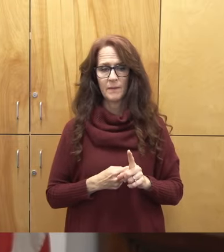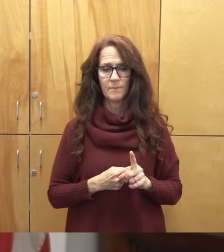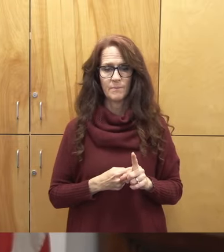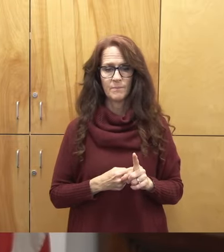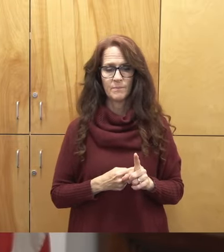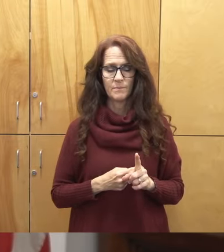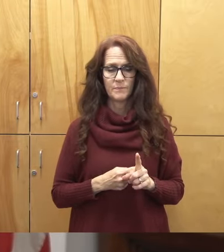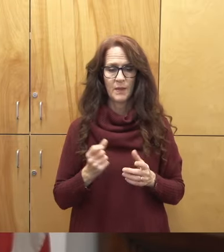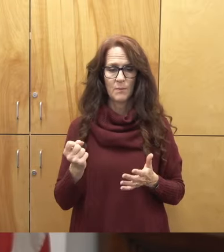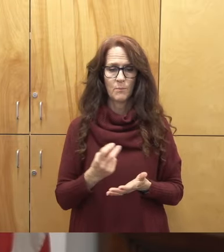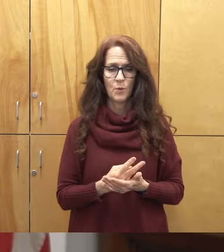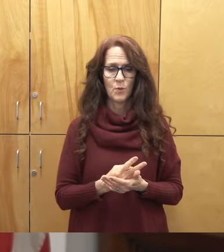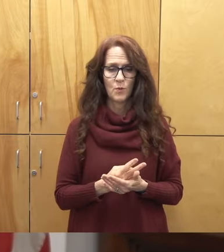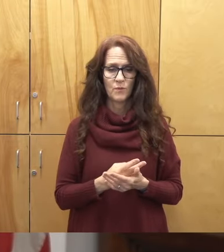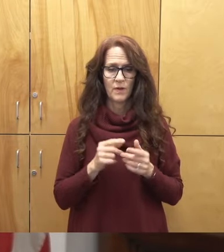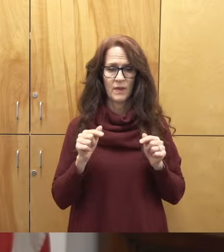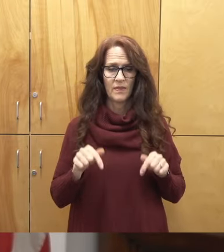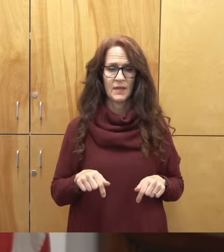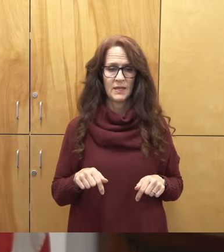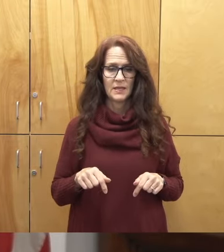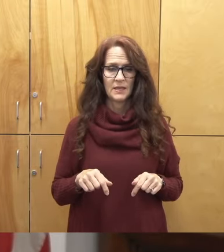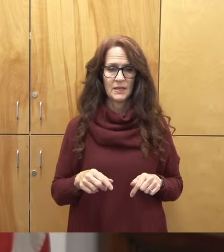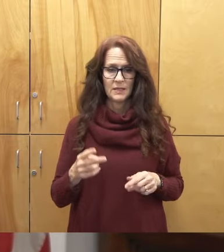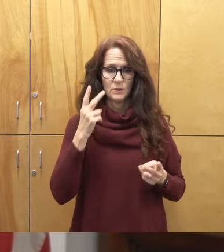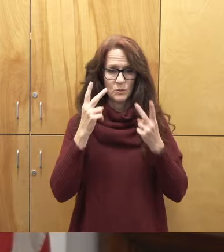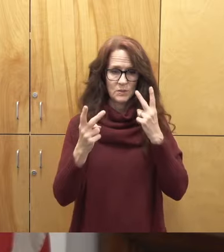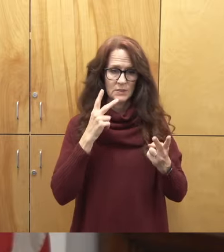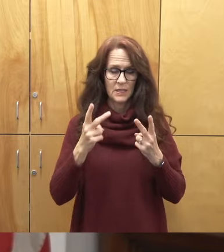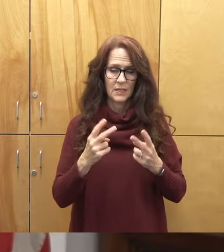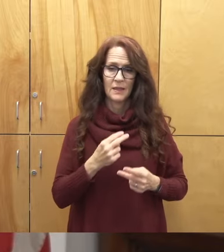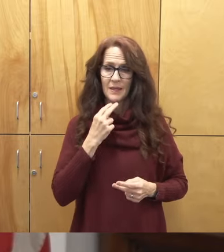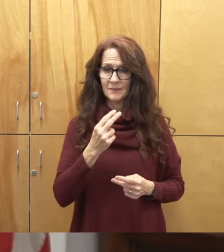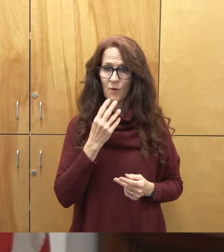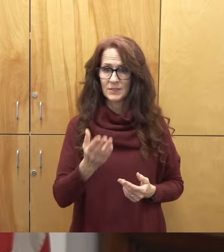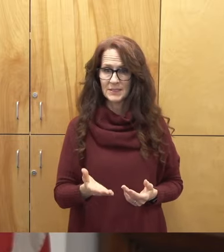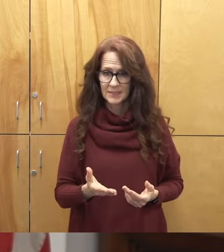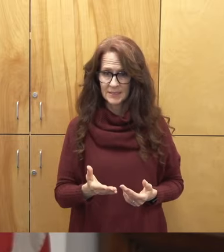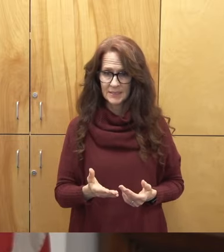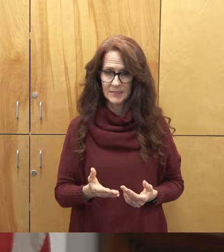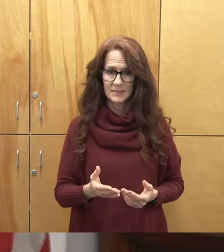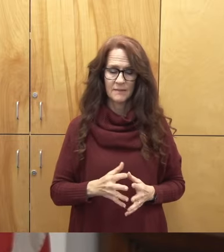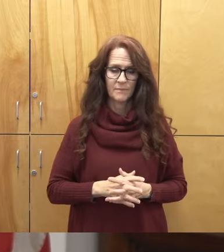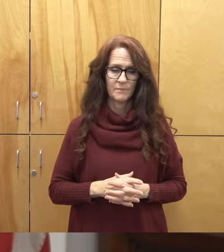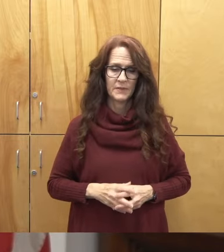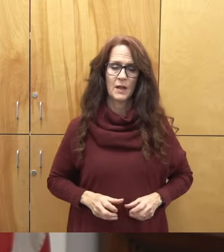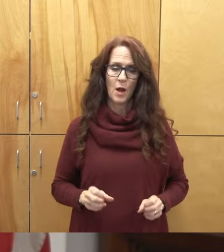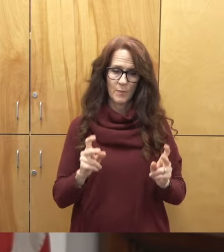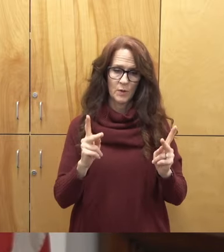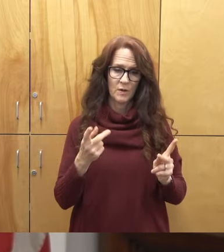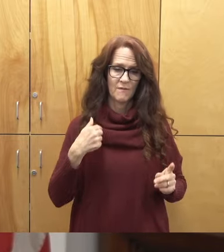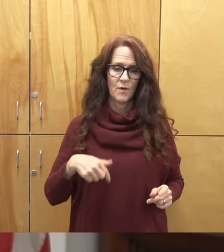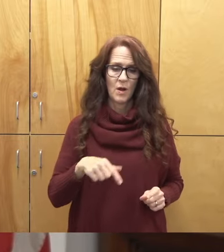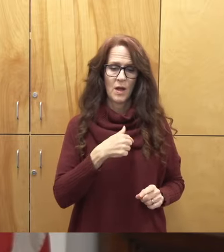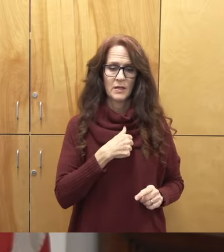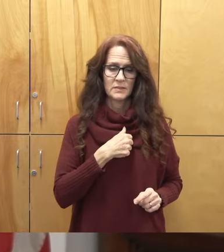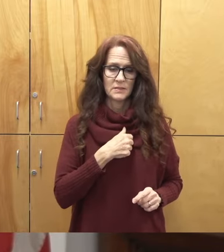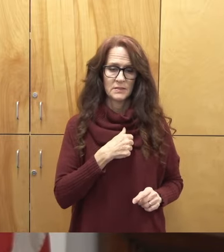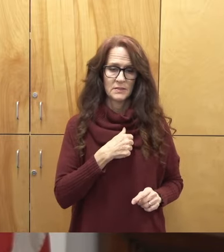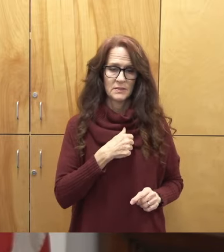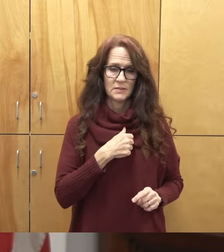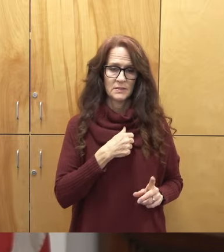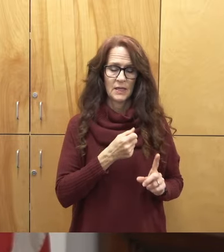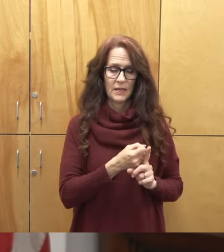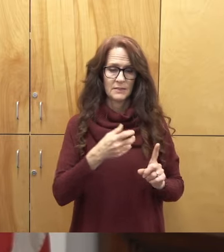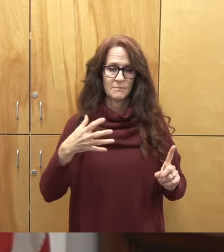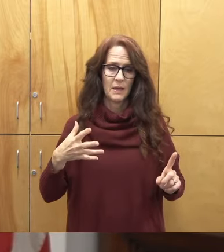to approve this, to see some of these voices. So I think it's an opportunity for us to